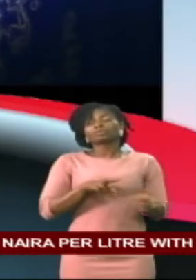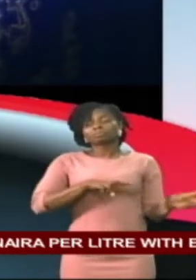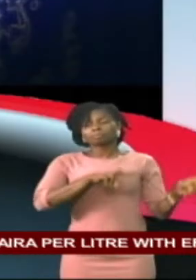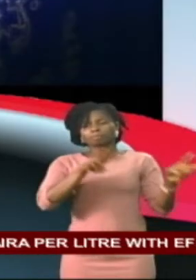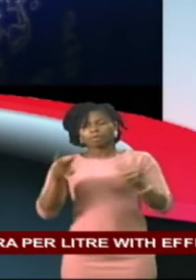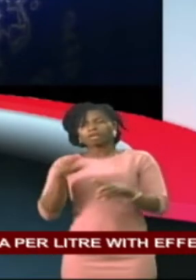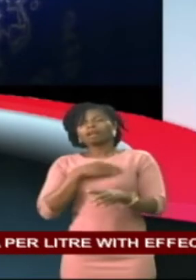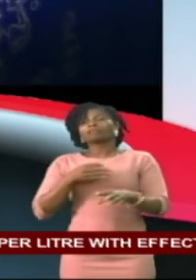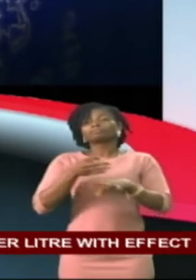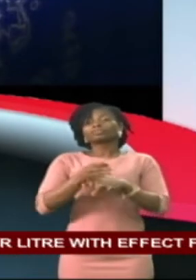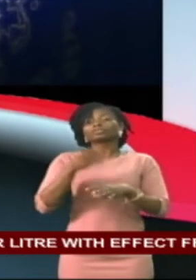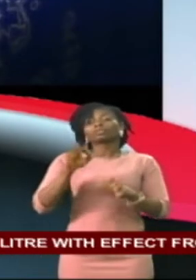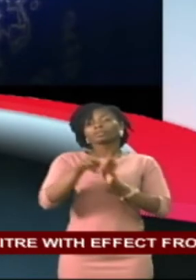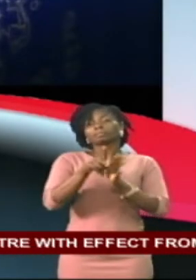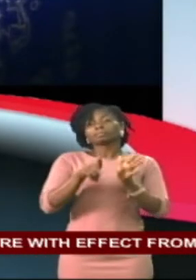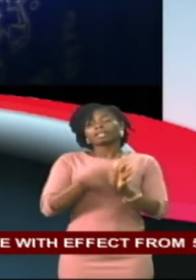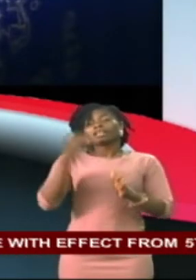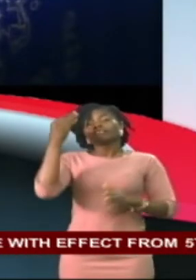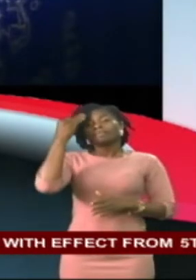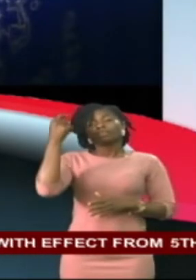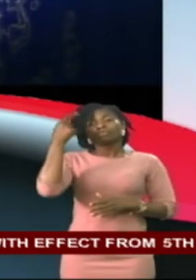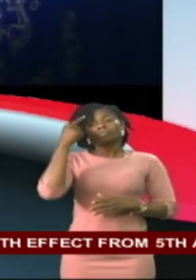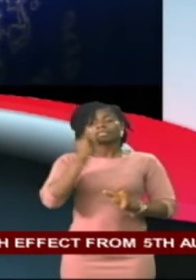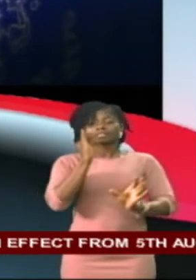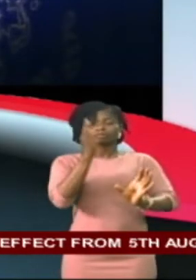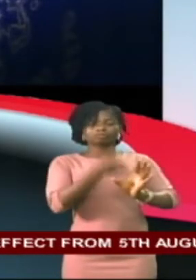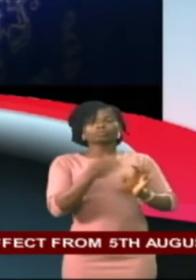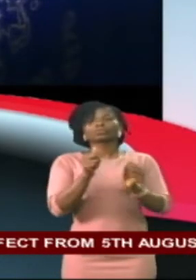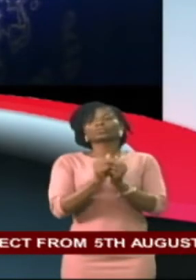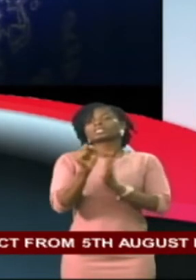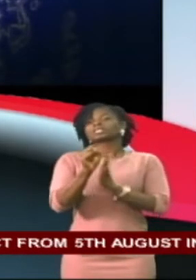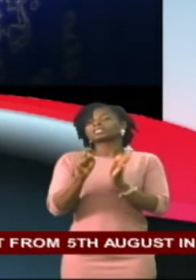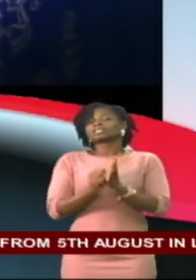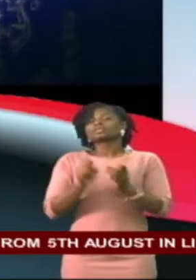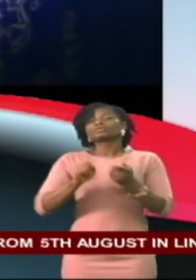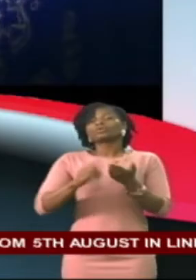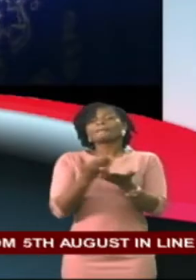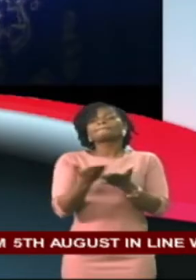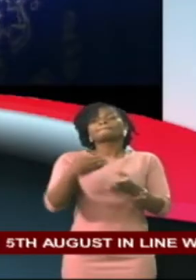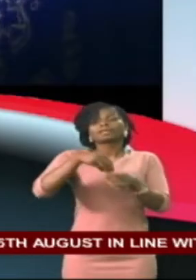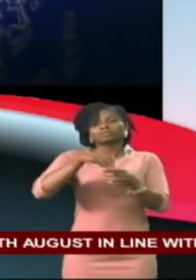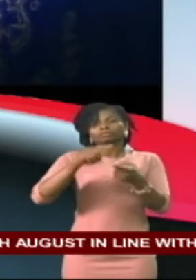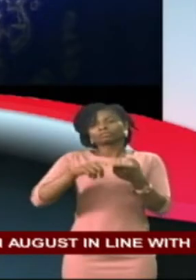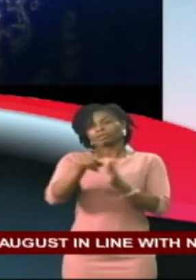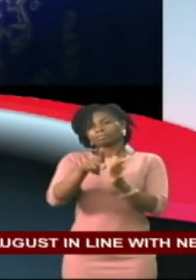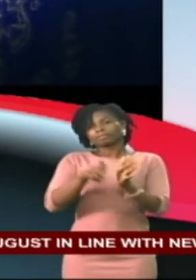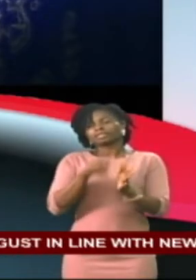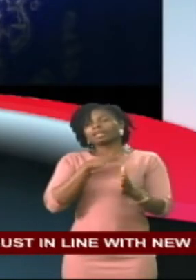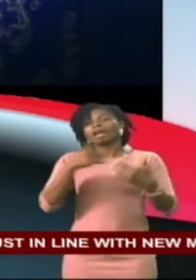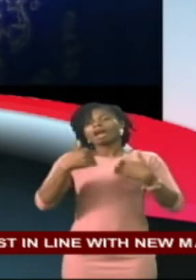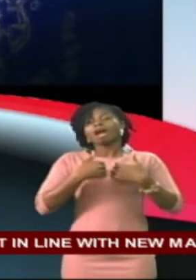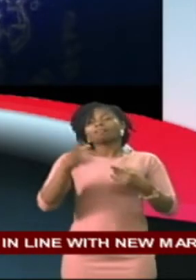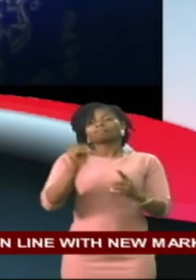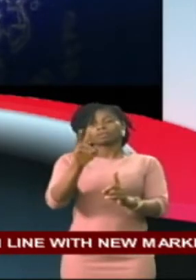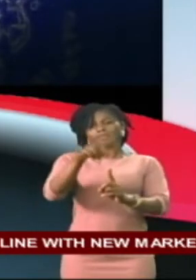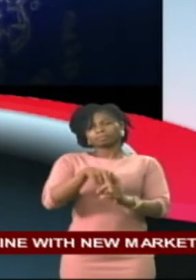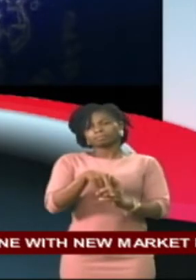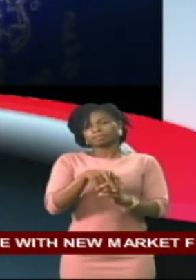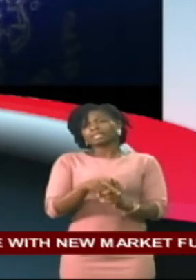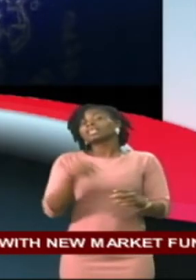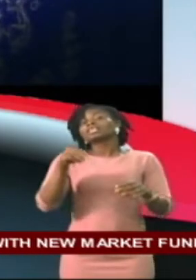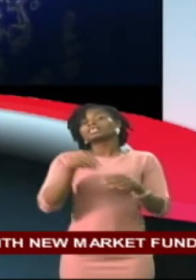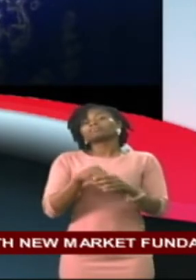enforcement of the policies, the federal government is interfacing with states to bind to the policies and have them domesticated.